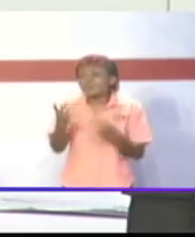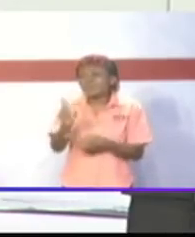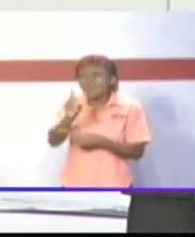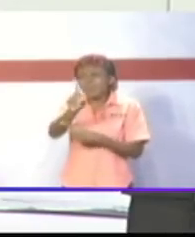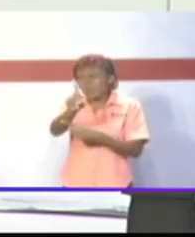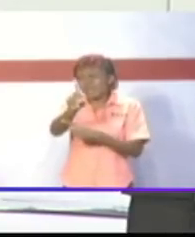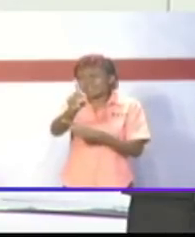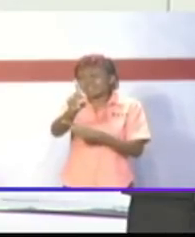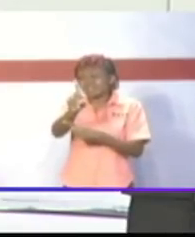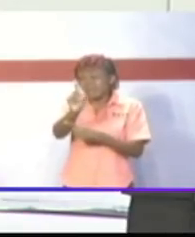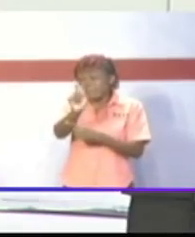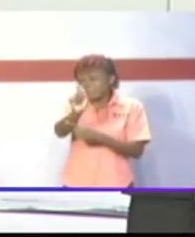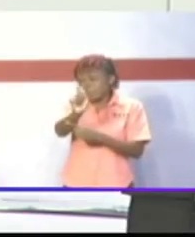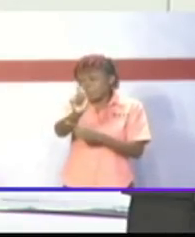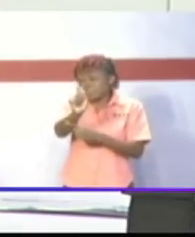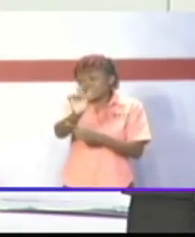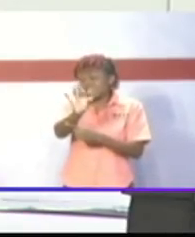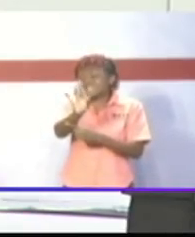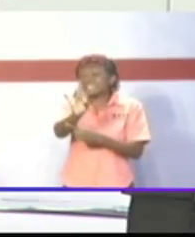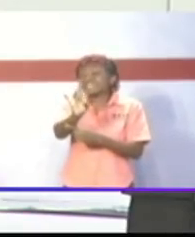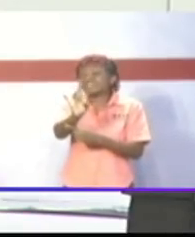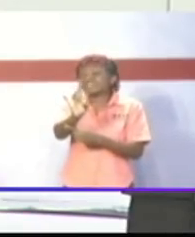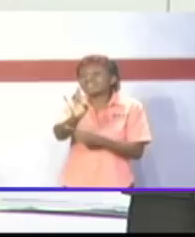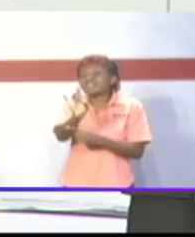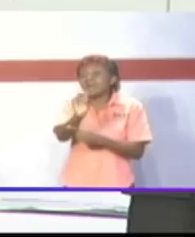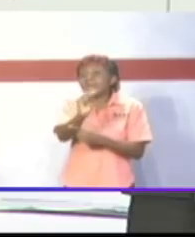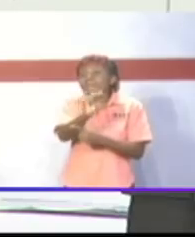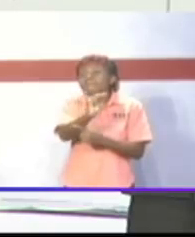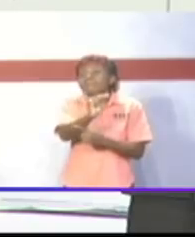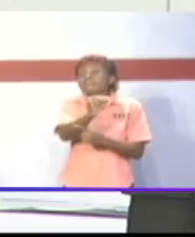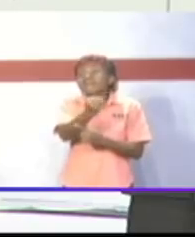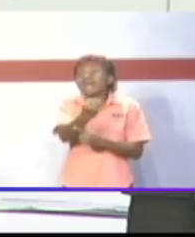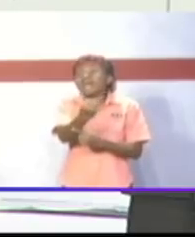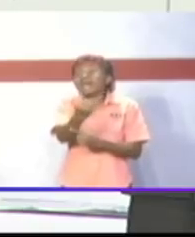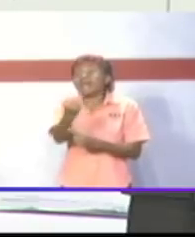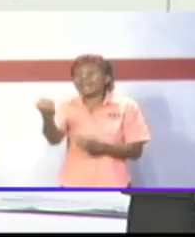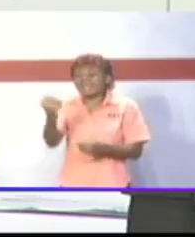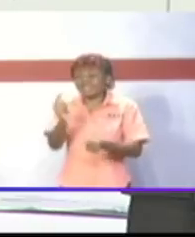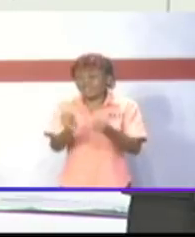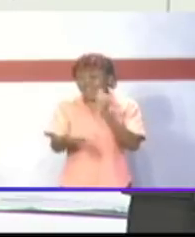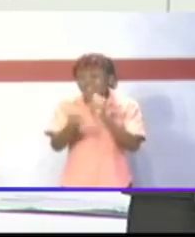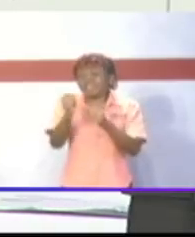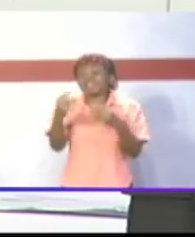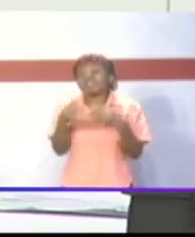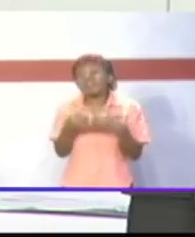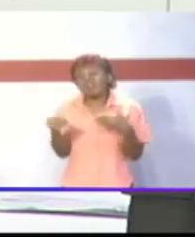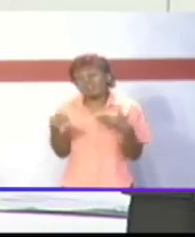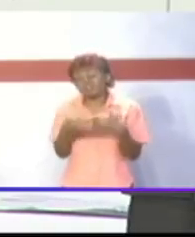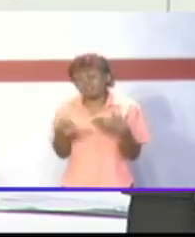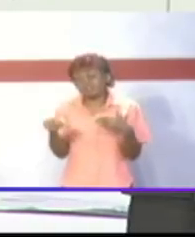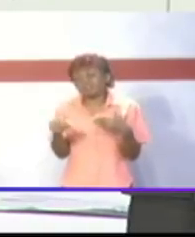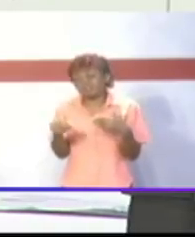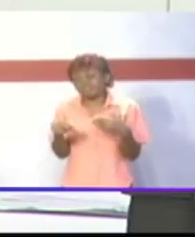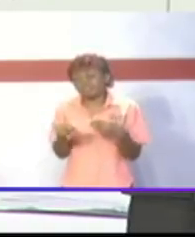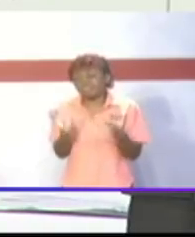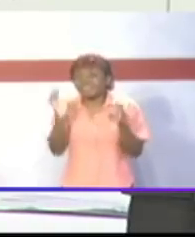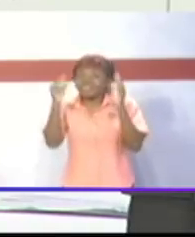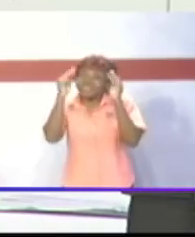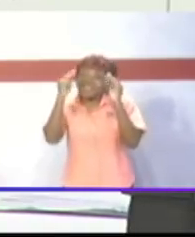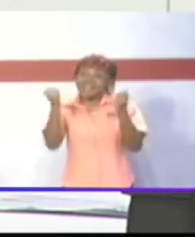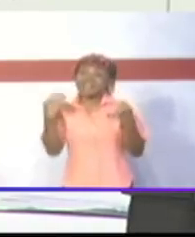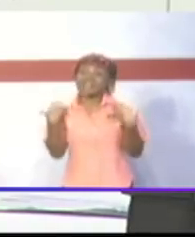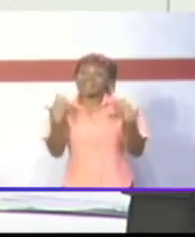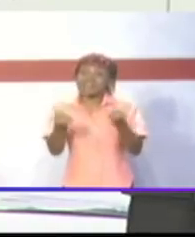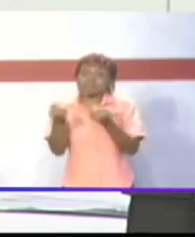TT dollars. There was no cost to the Ministry of Health in transporting these ventilators because with